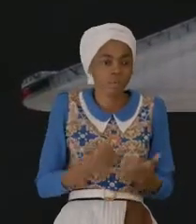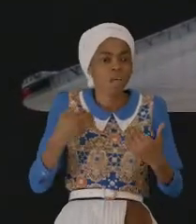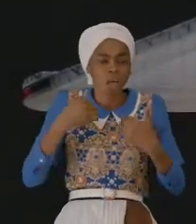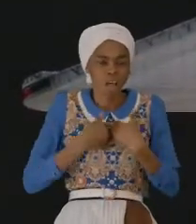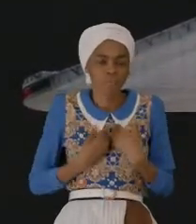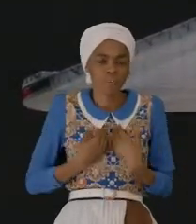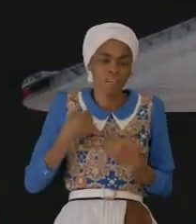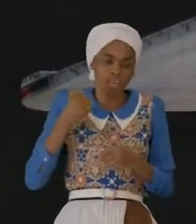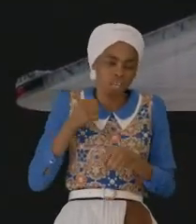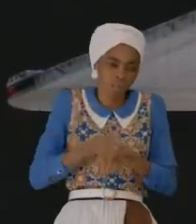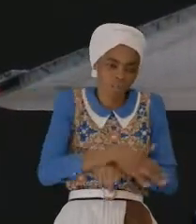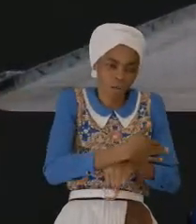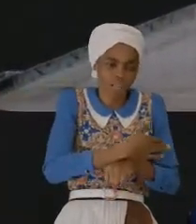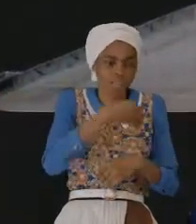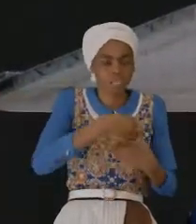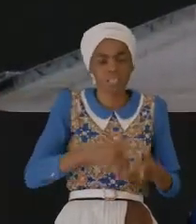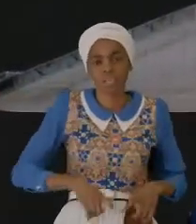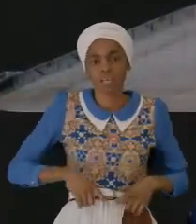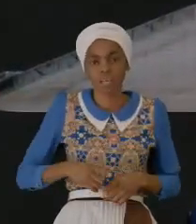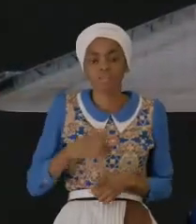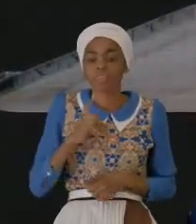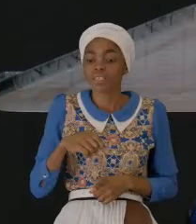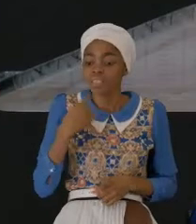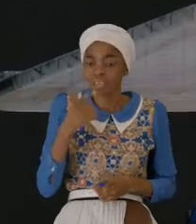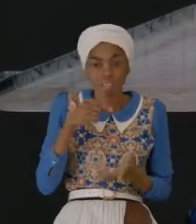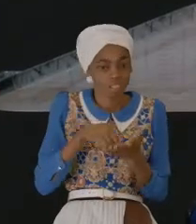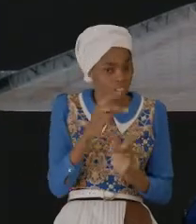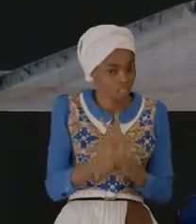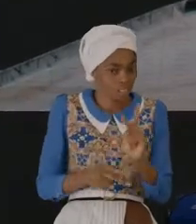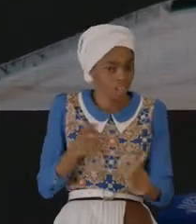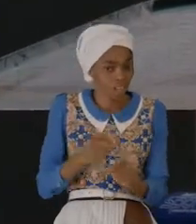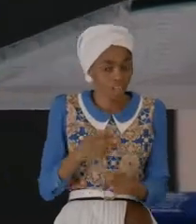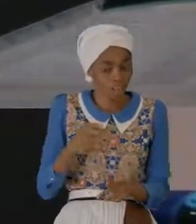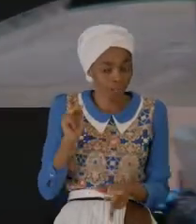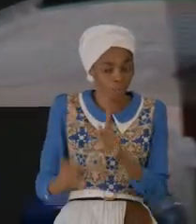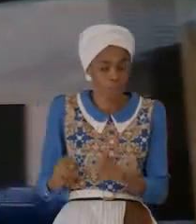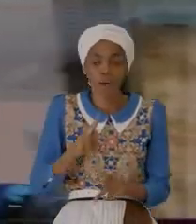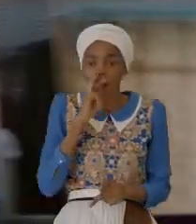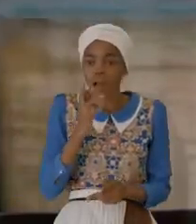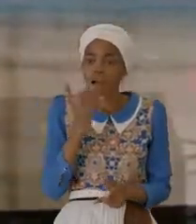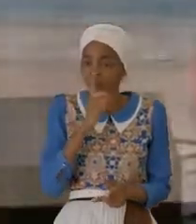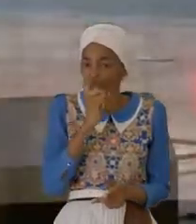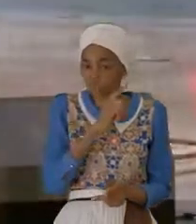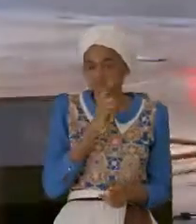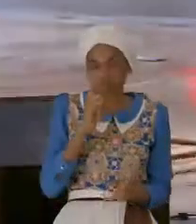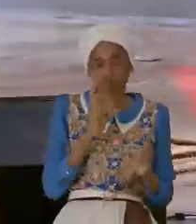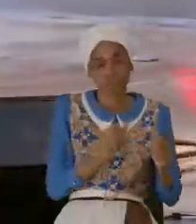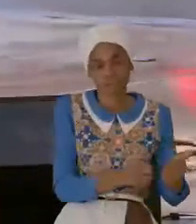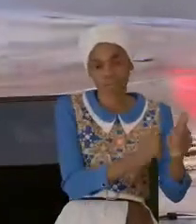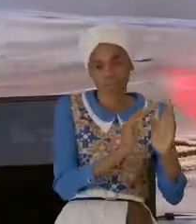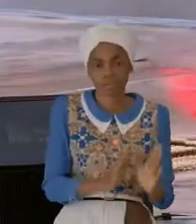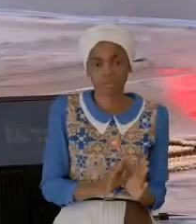in their lives. It says such are false apostles, deceitful